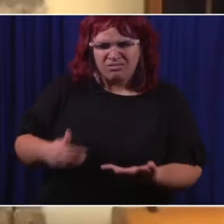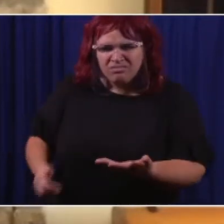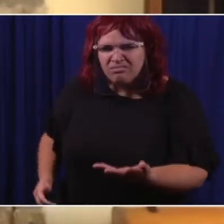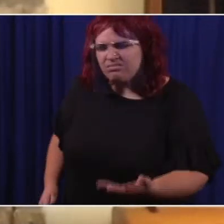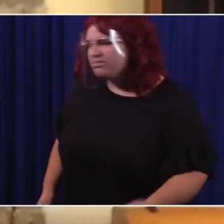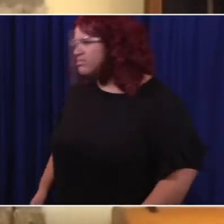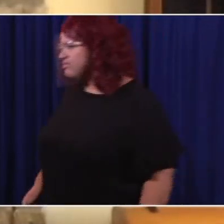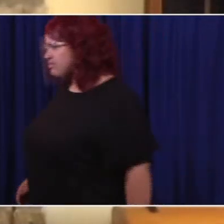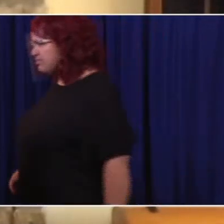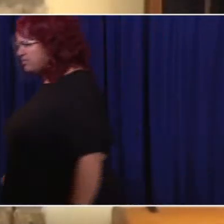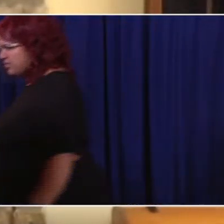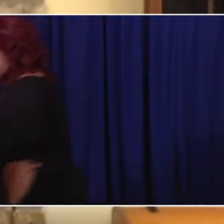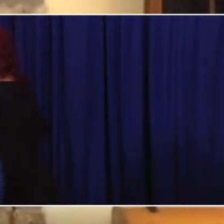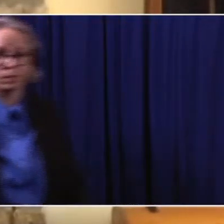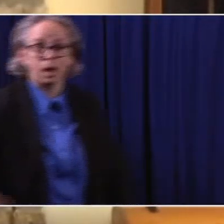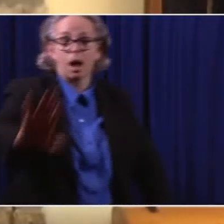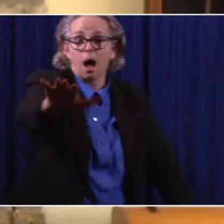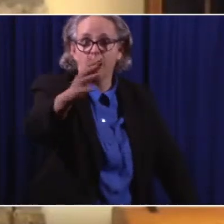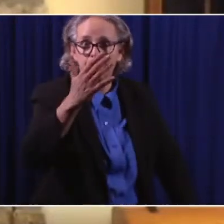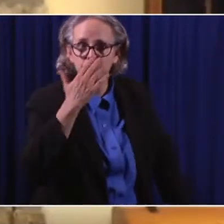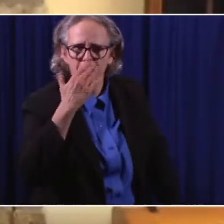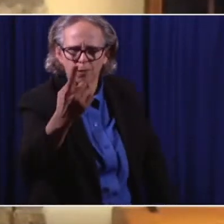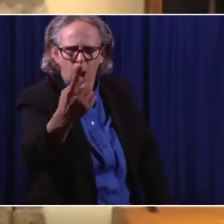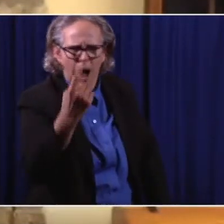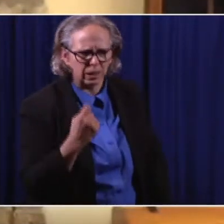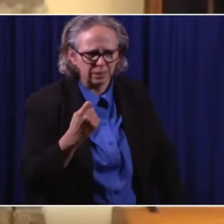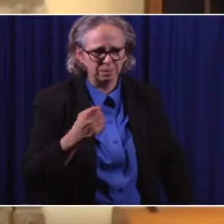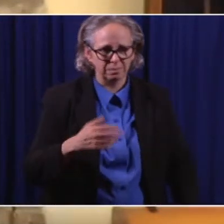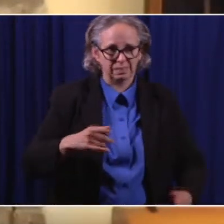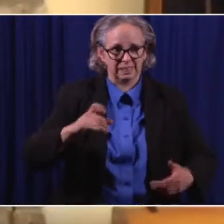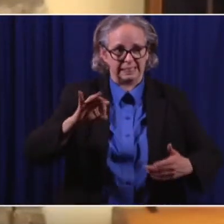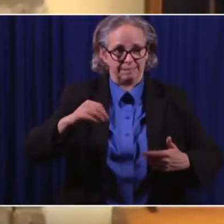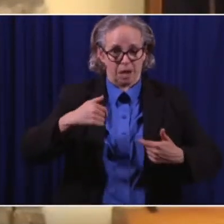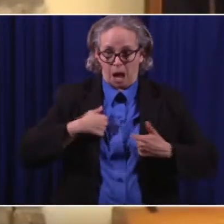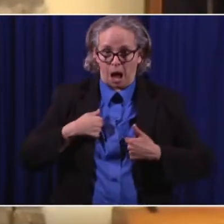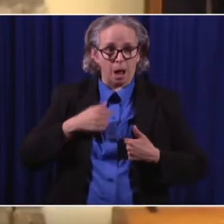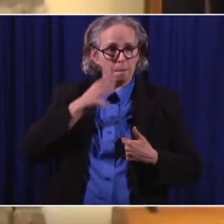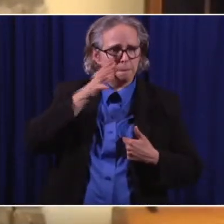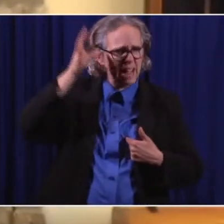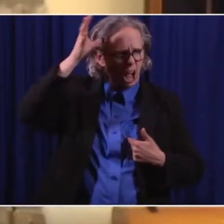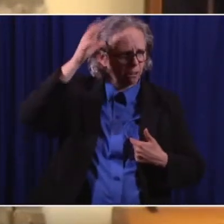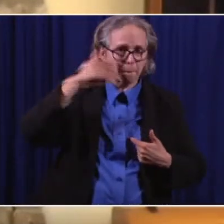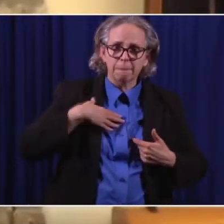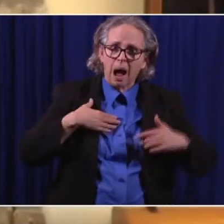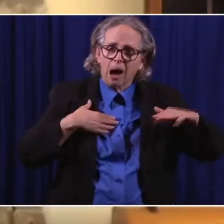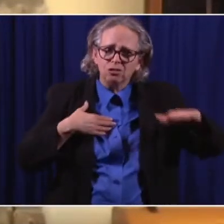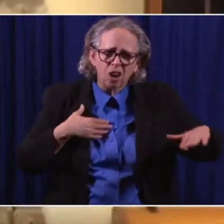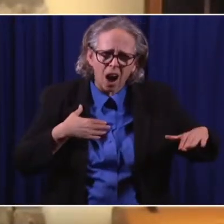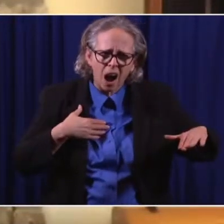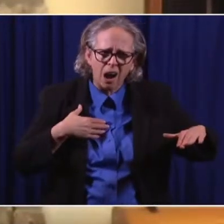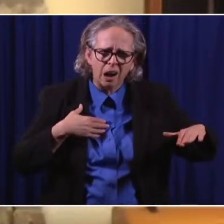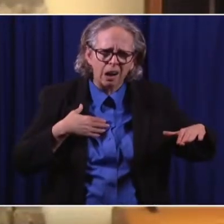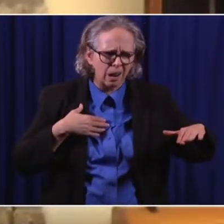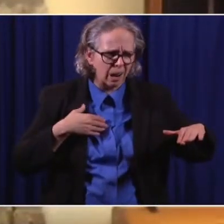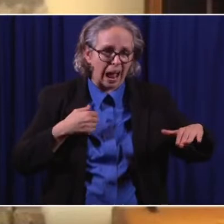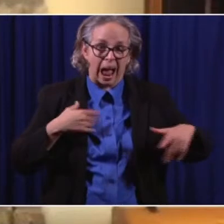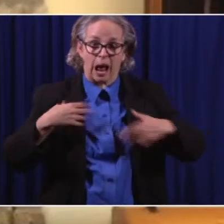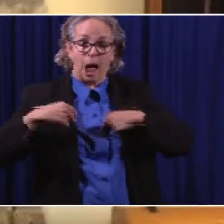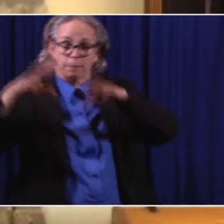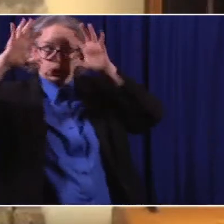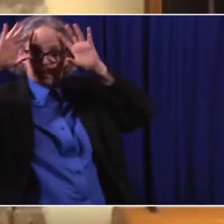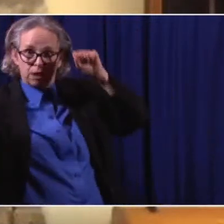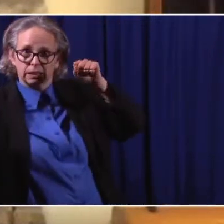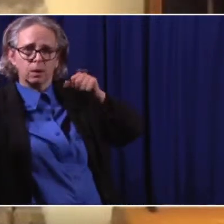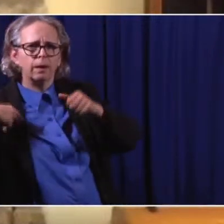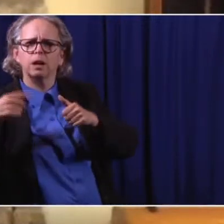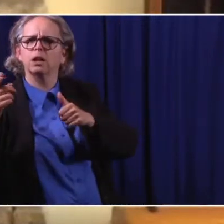parent, if I was a superintendent, if I was school board, I'd try to gather all the information I could.